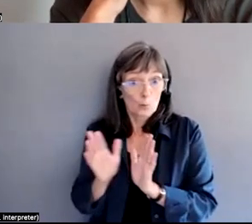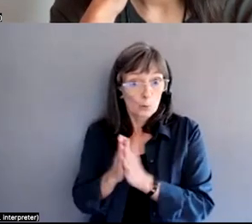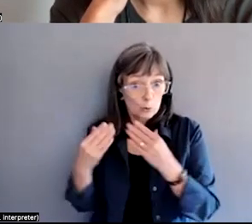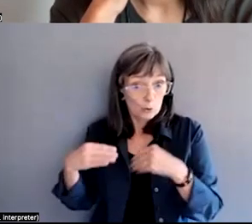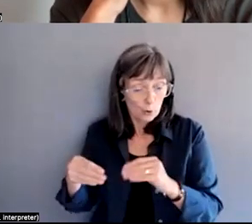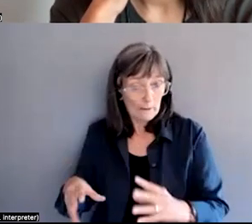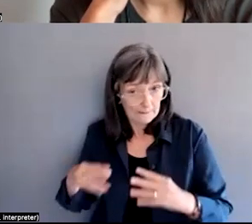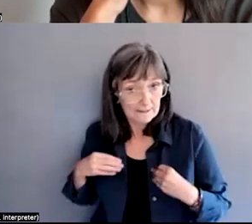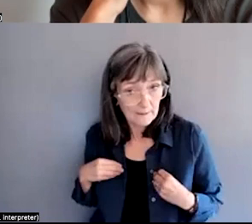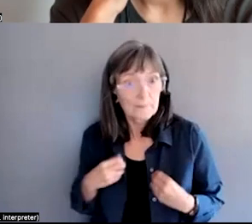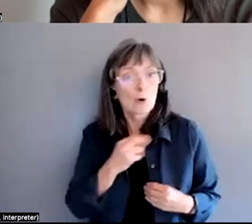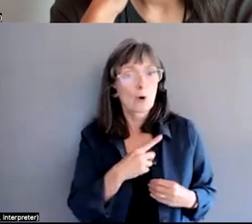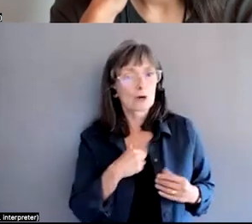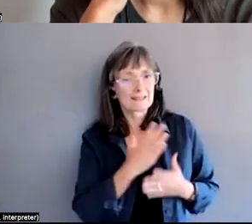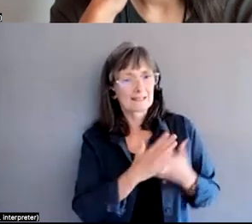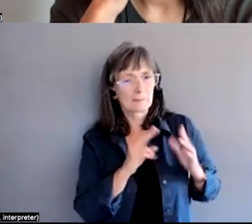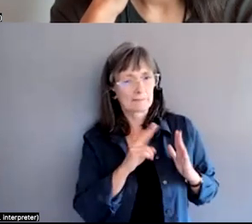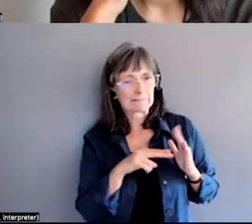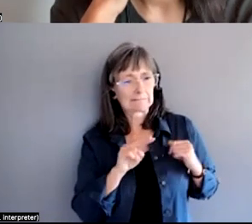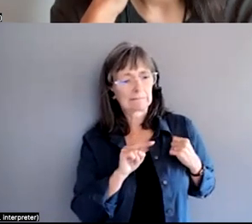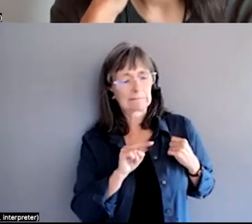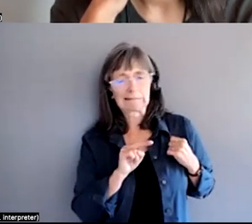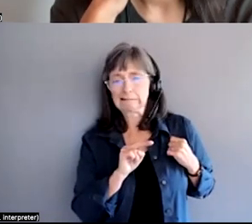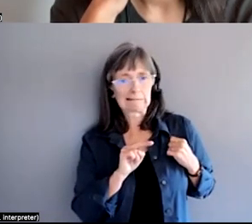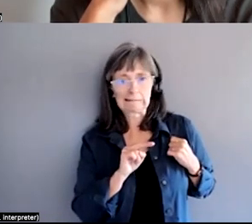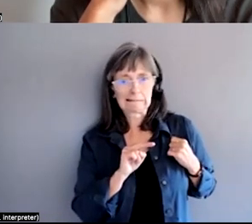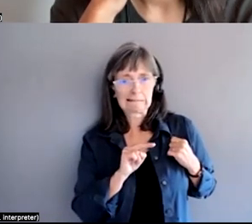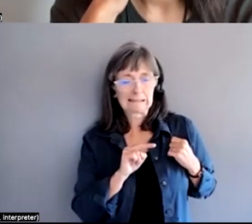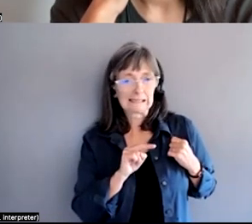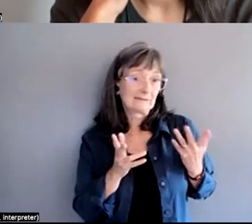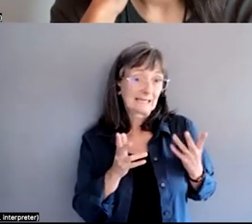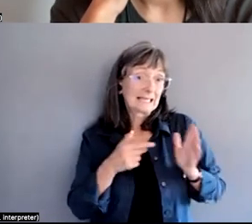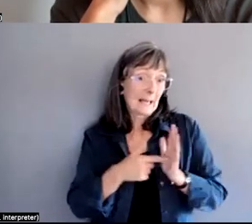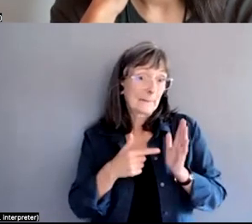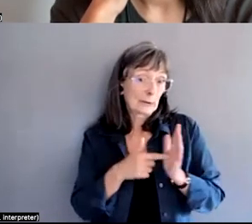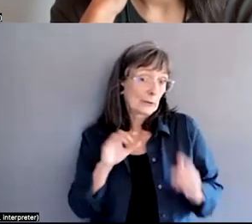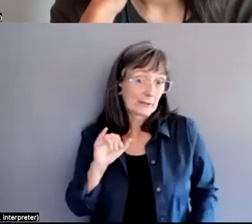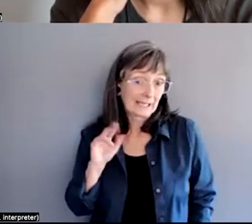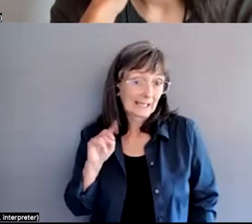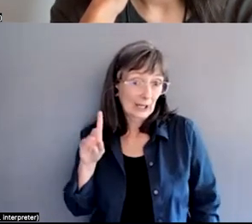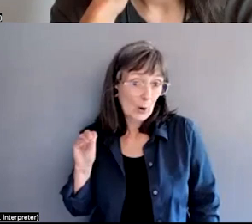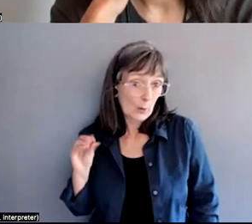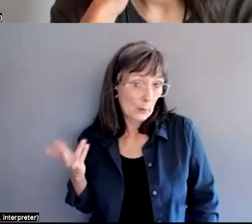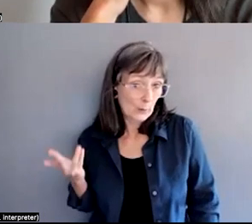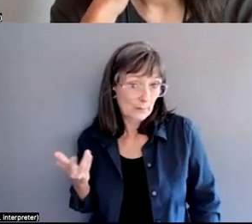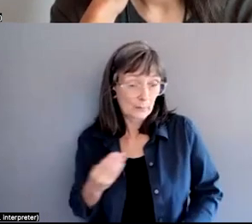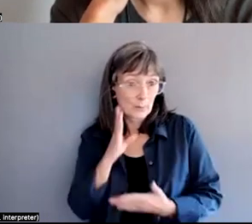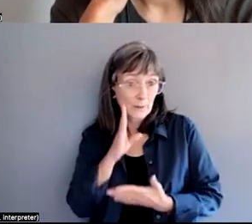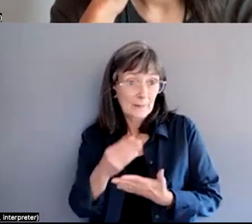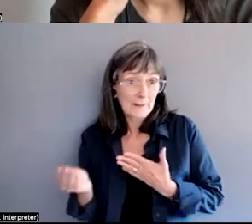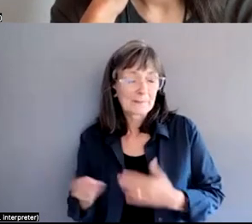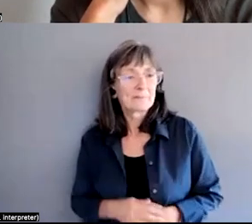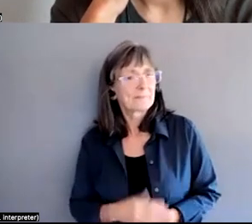put off potential buyers who, say, walk into Indigo and see this on the new releases shelf? Yeah, that's a great